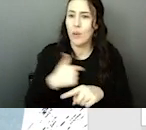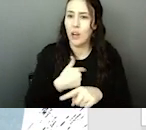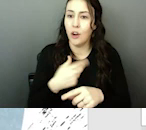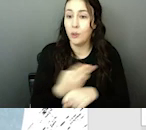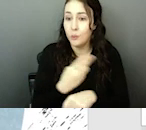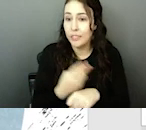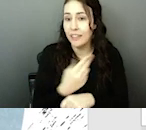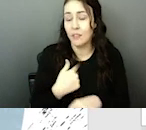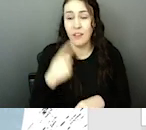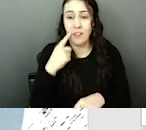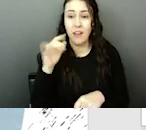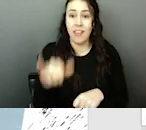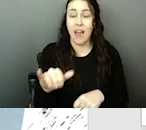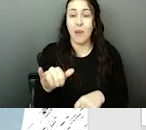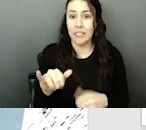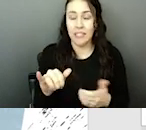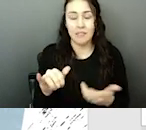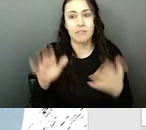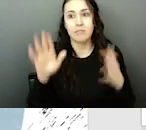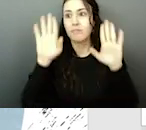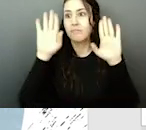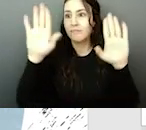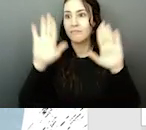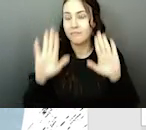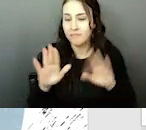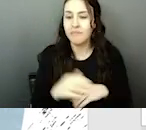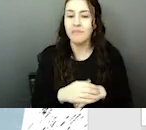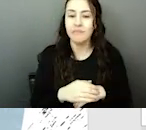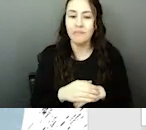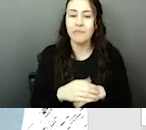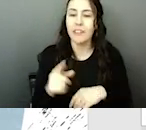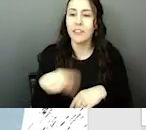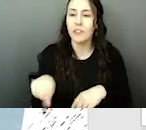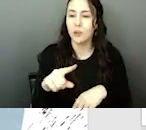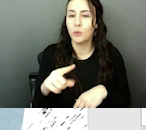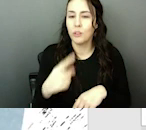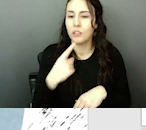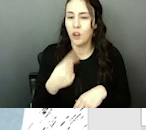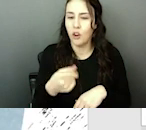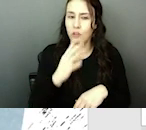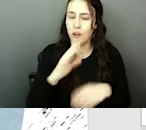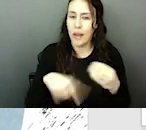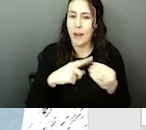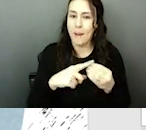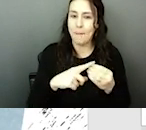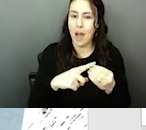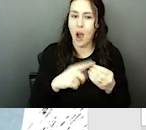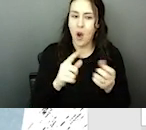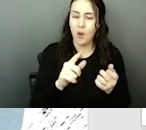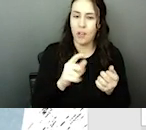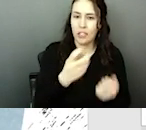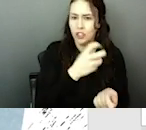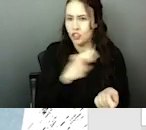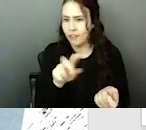I thought that was fantastic. You saw her talking about a shift towards love and belonging,